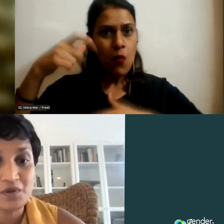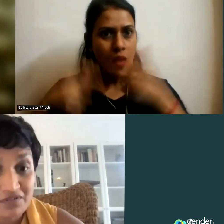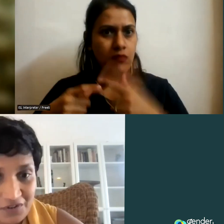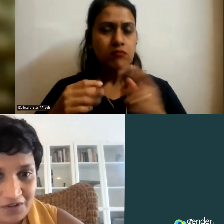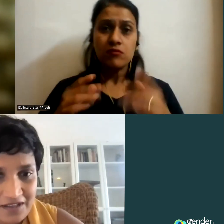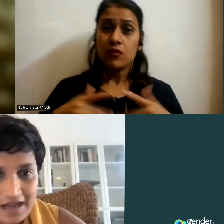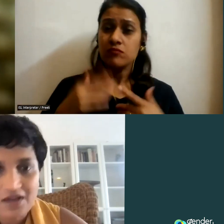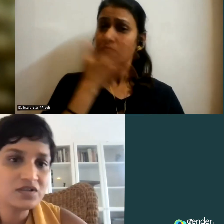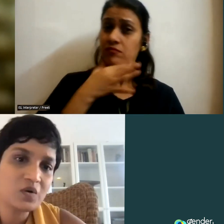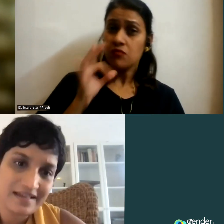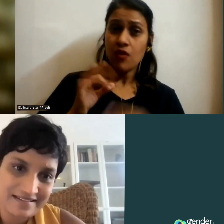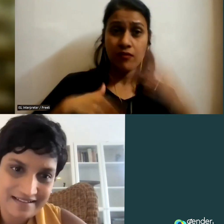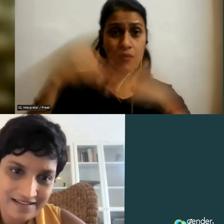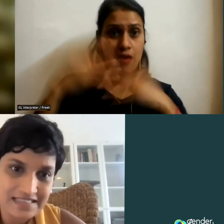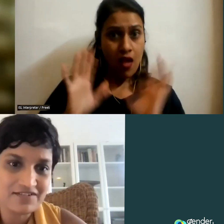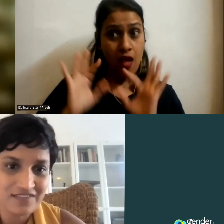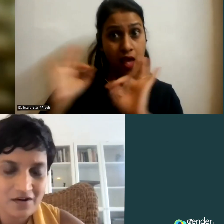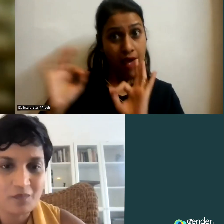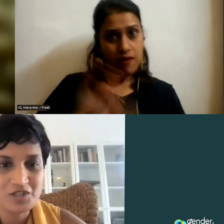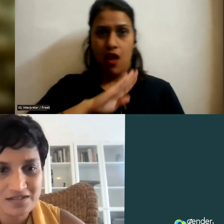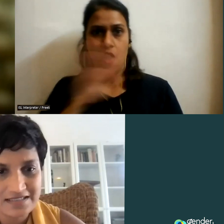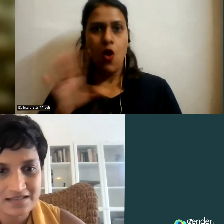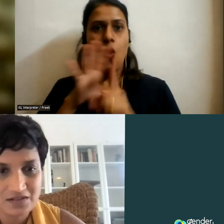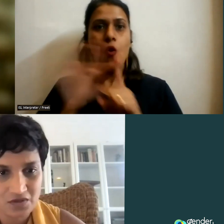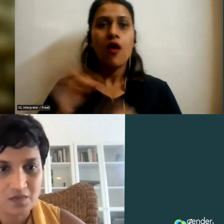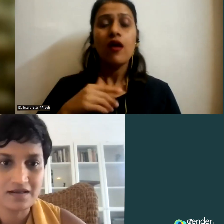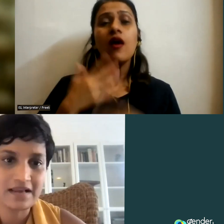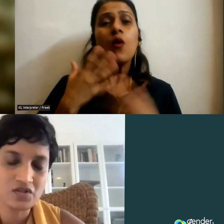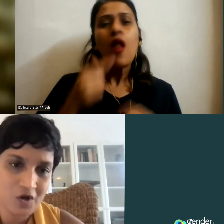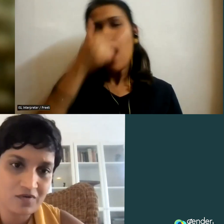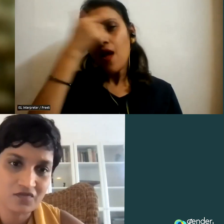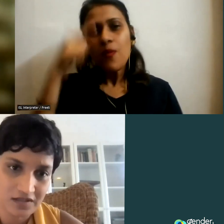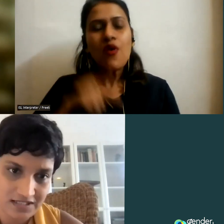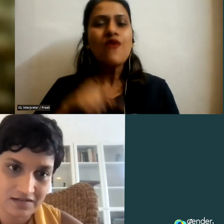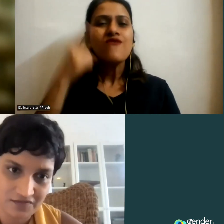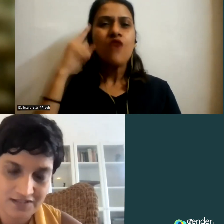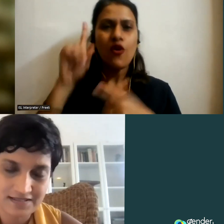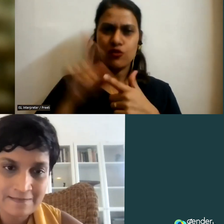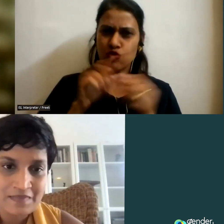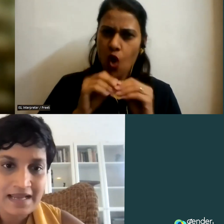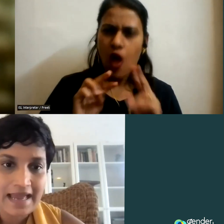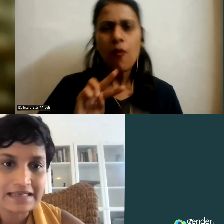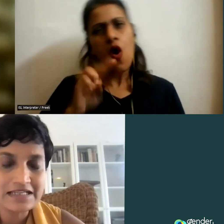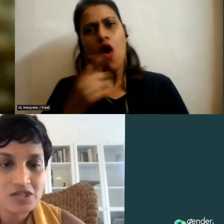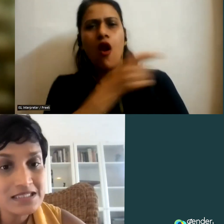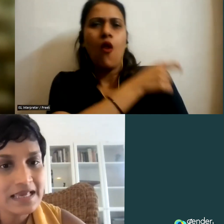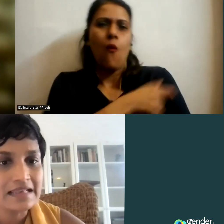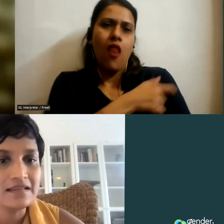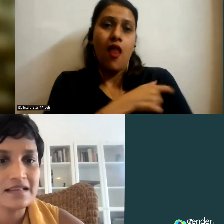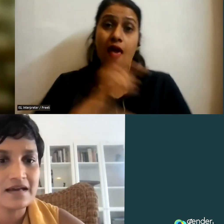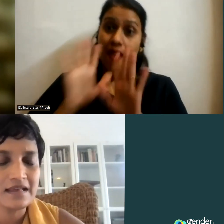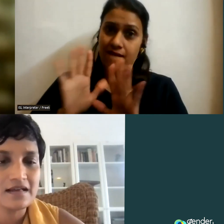very beautiful, I will go there and see if there are opportunities to, get a job or volunteer first. And